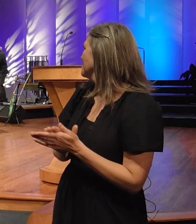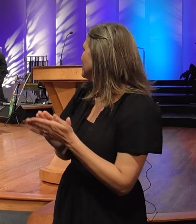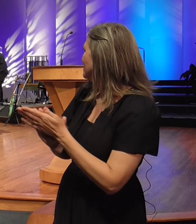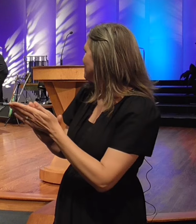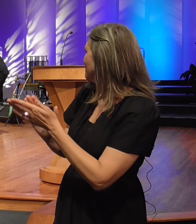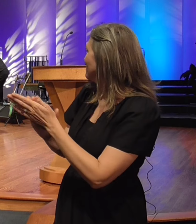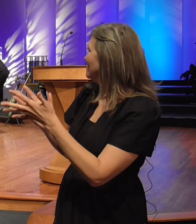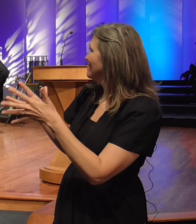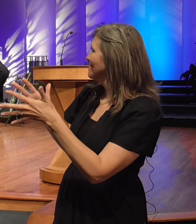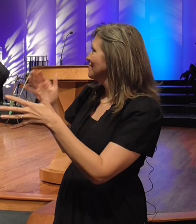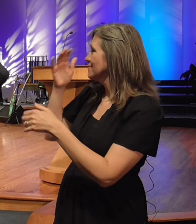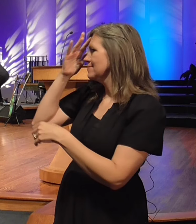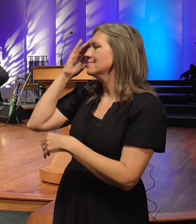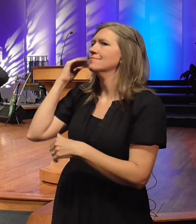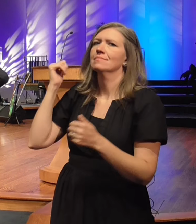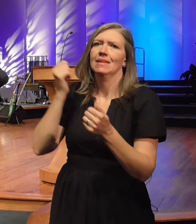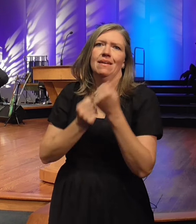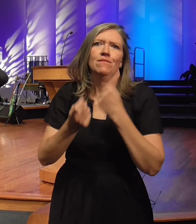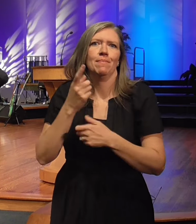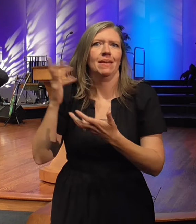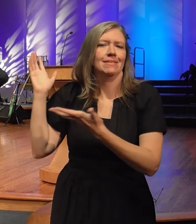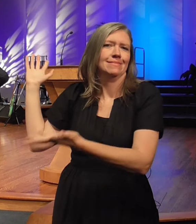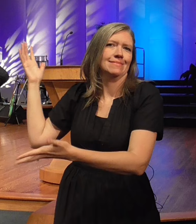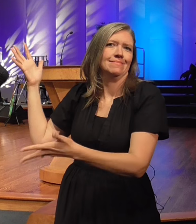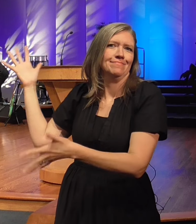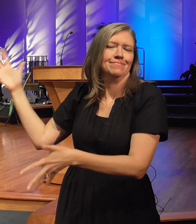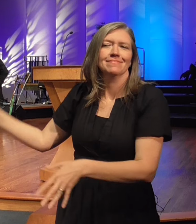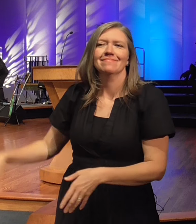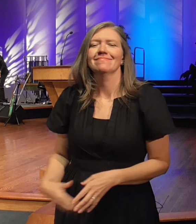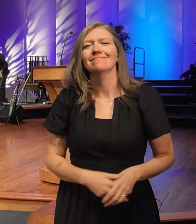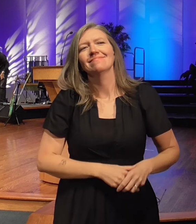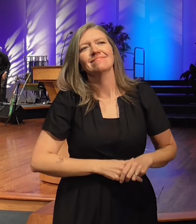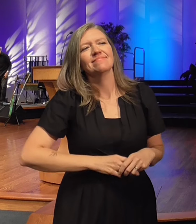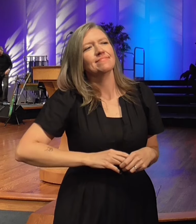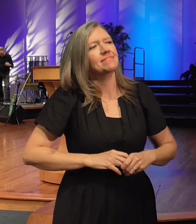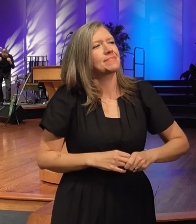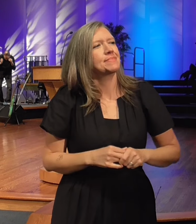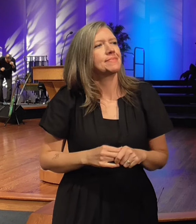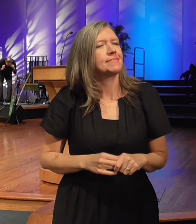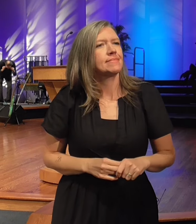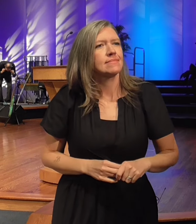Ken, Stephanie, what a crew. Ken, it's really special to have you with us today.